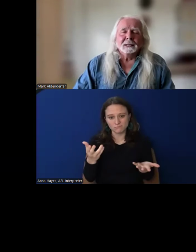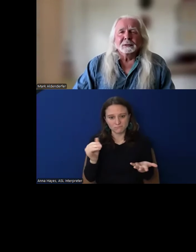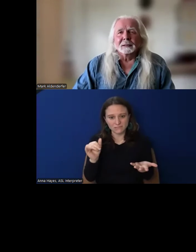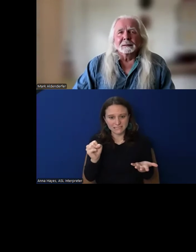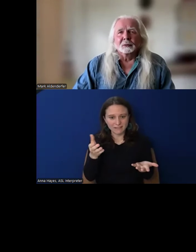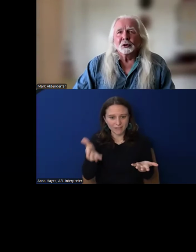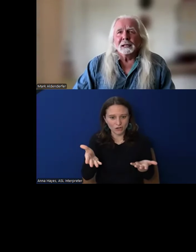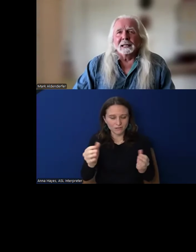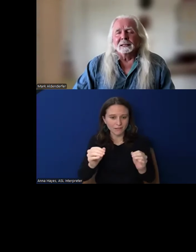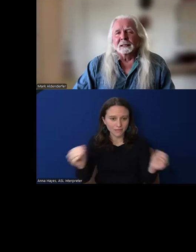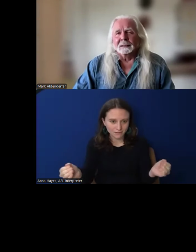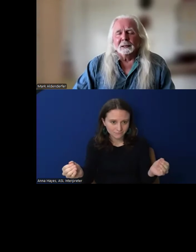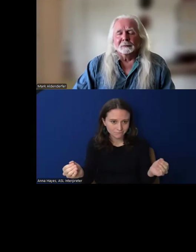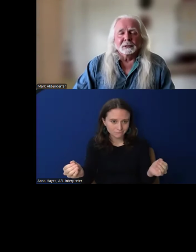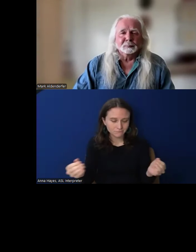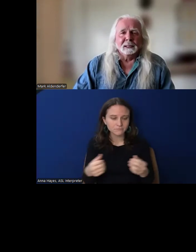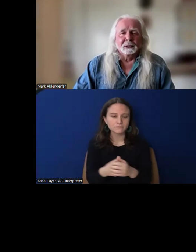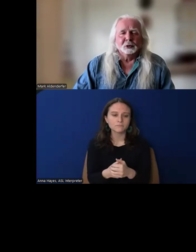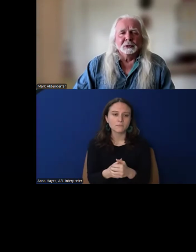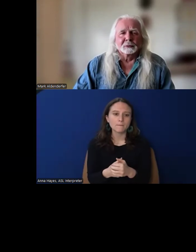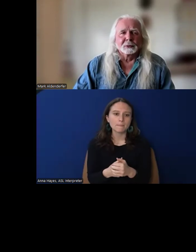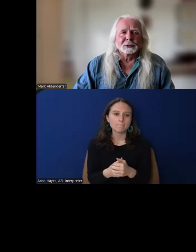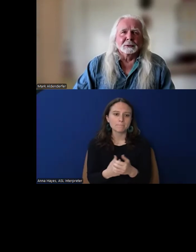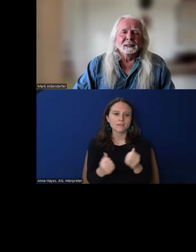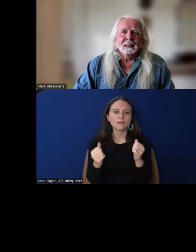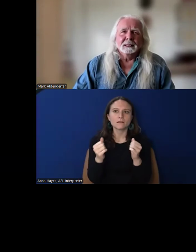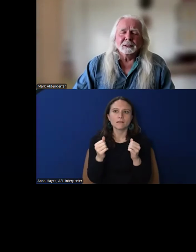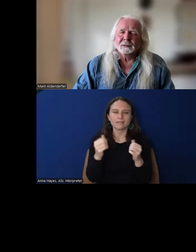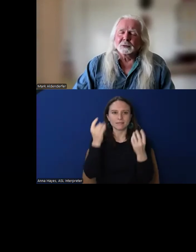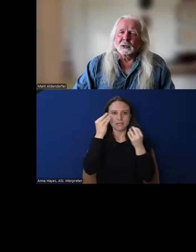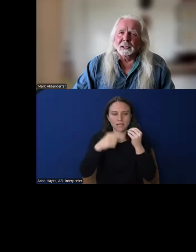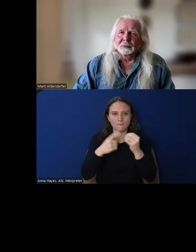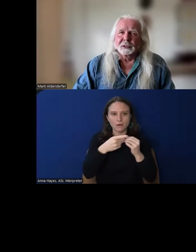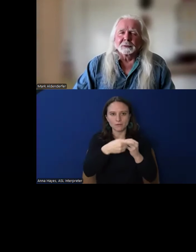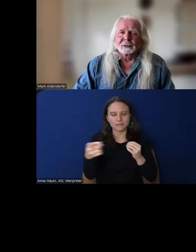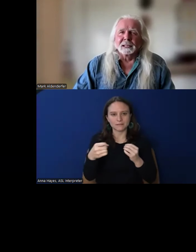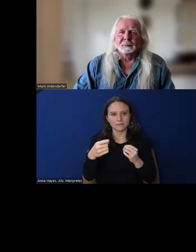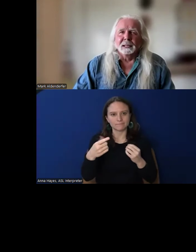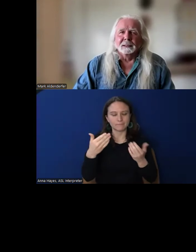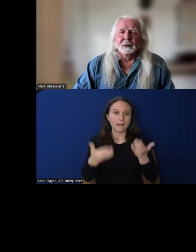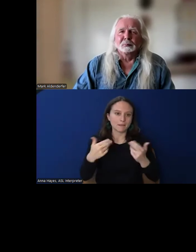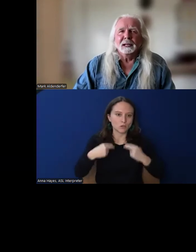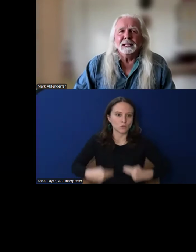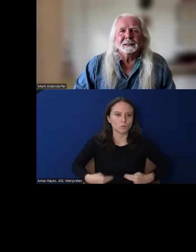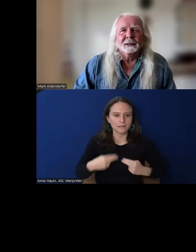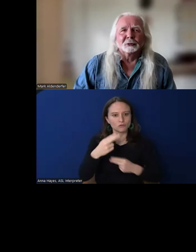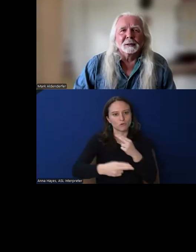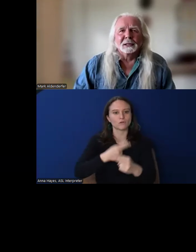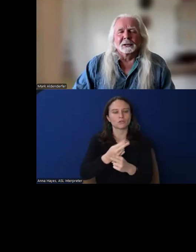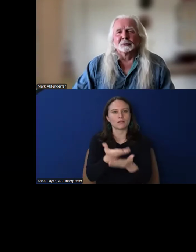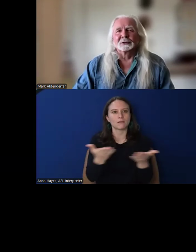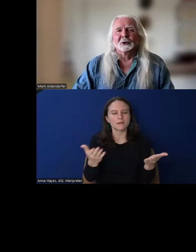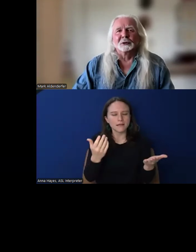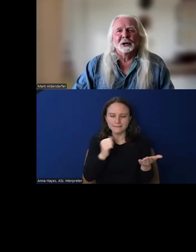turns out that looking at the idea of this being a human universal, it's not so clear that there's a complete